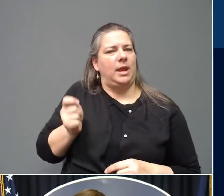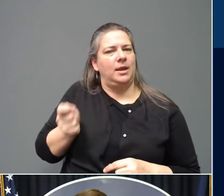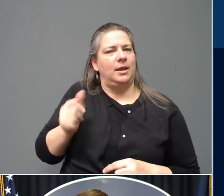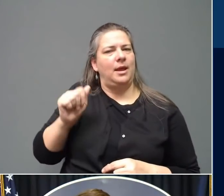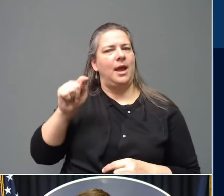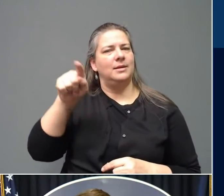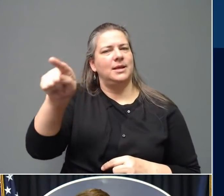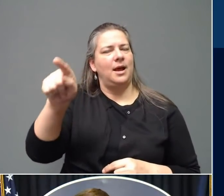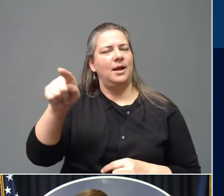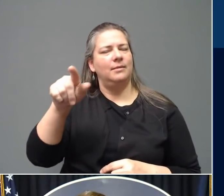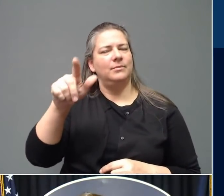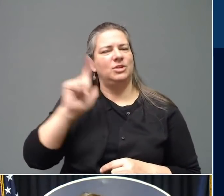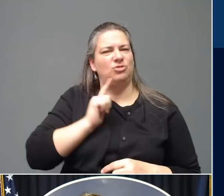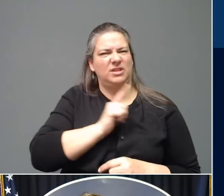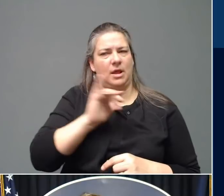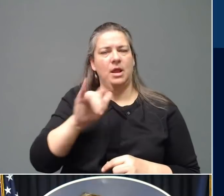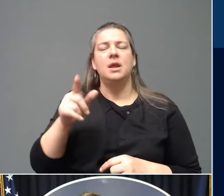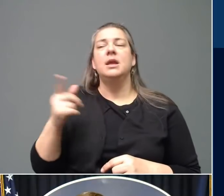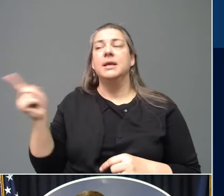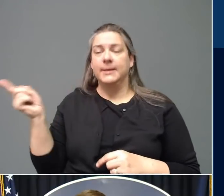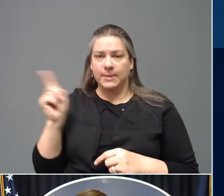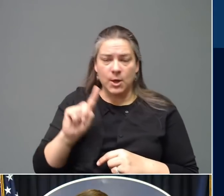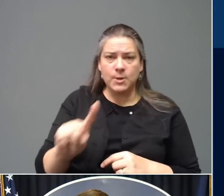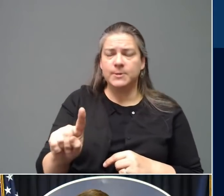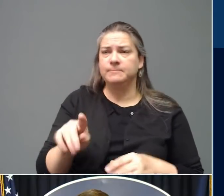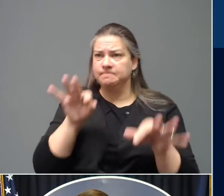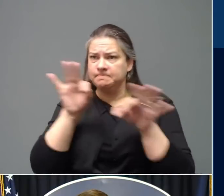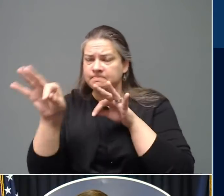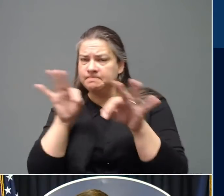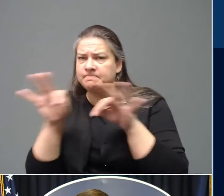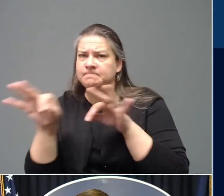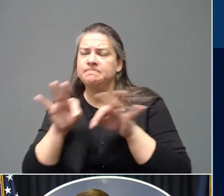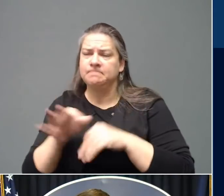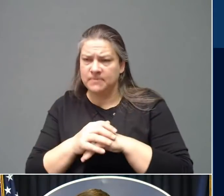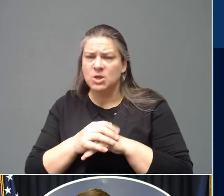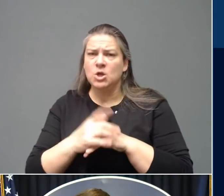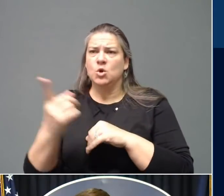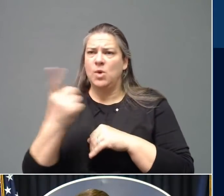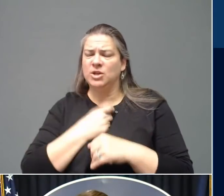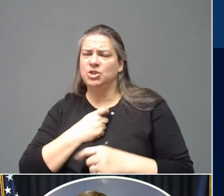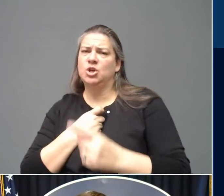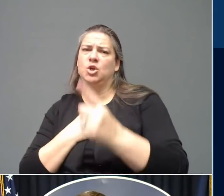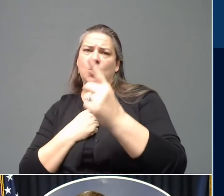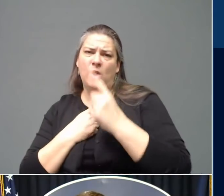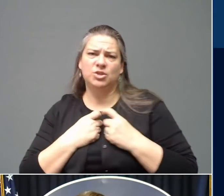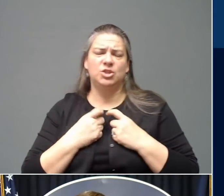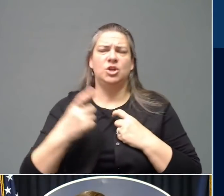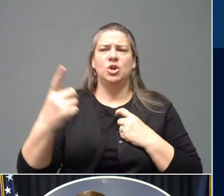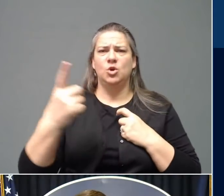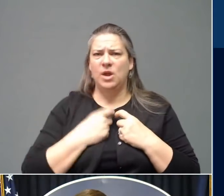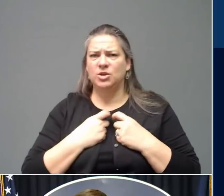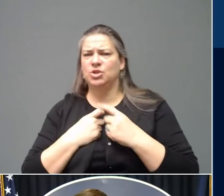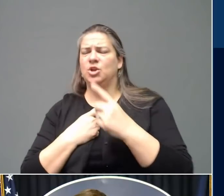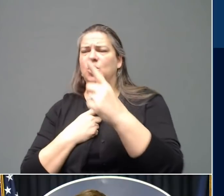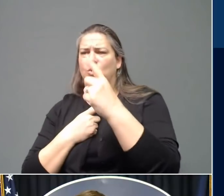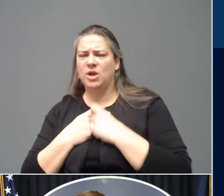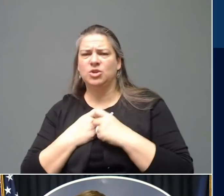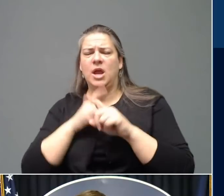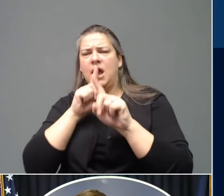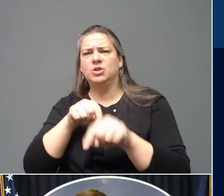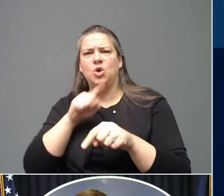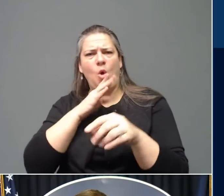after question after question after question, over 30 hours of testifying and questions over the last 10 months